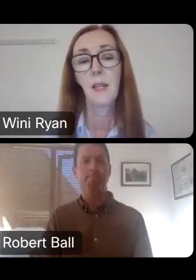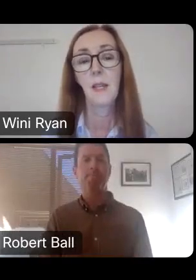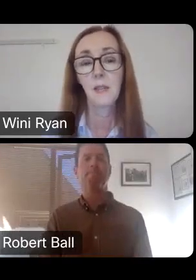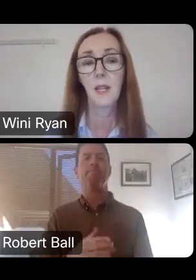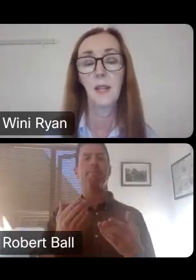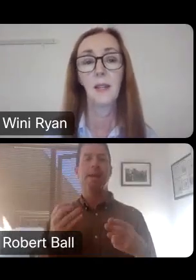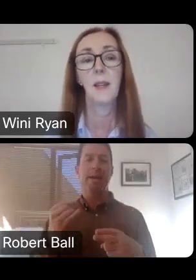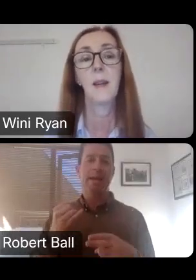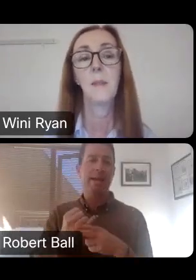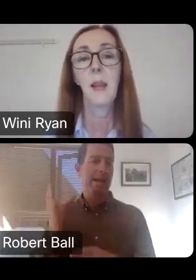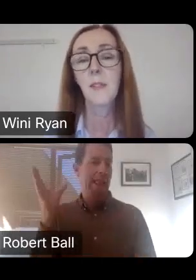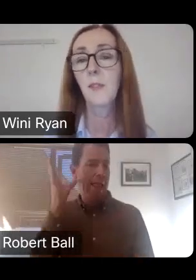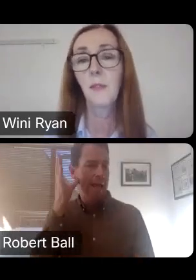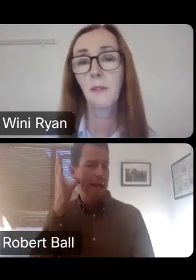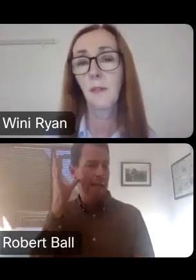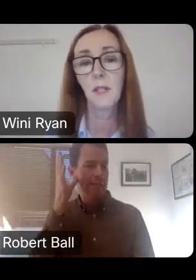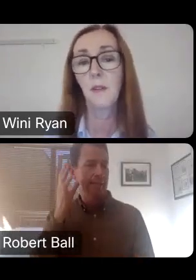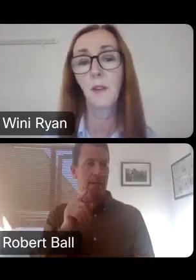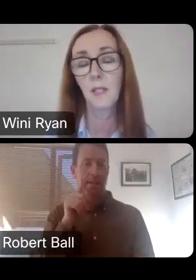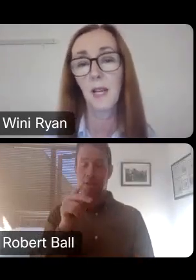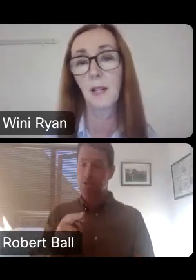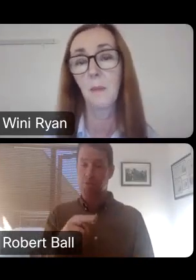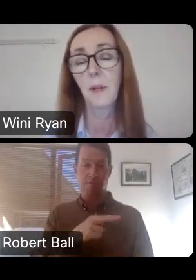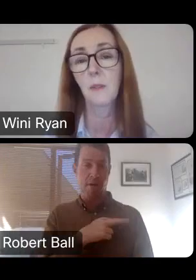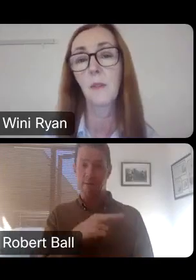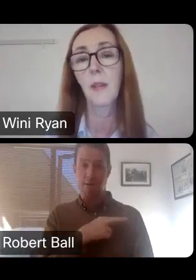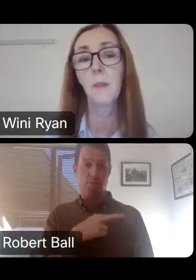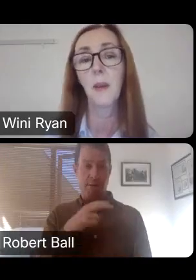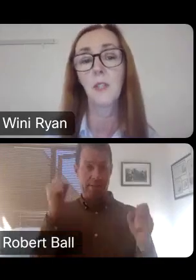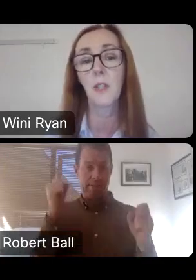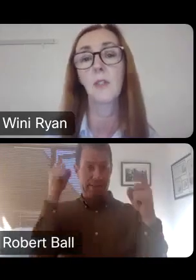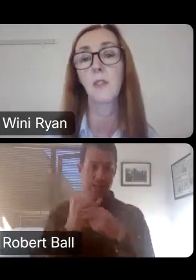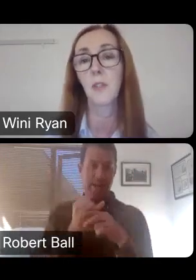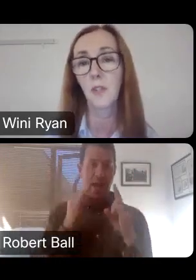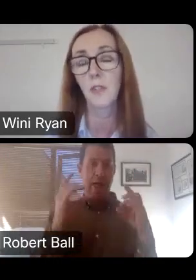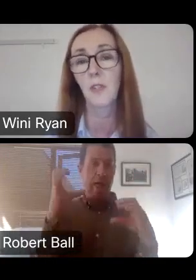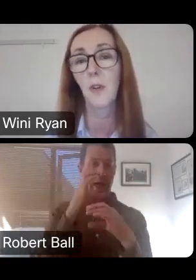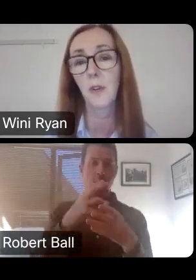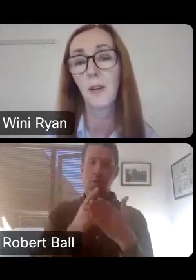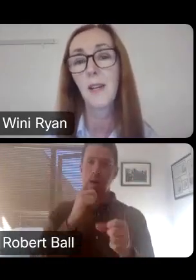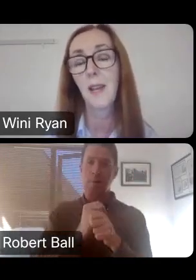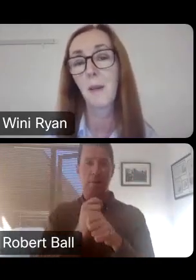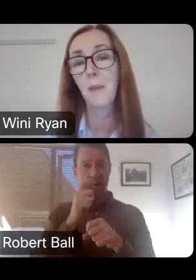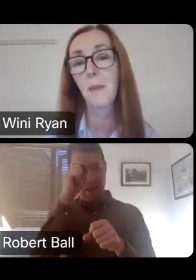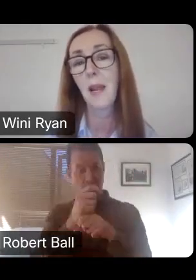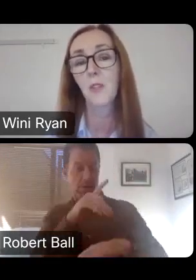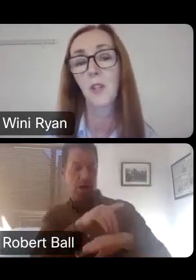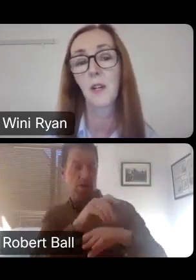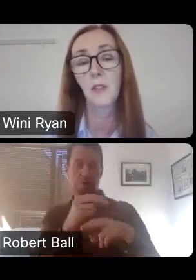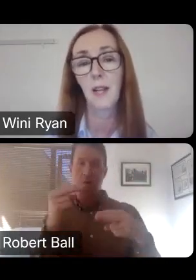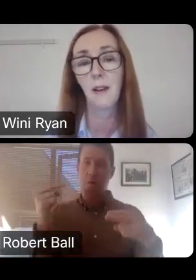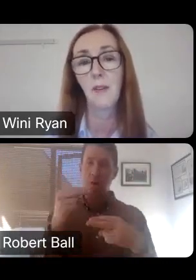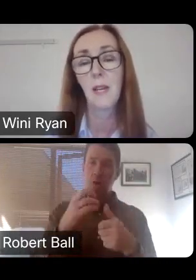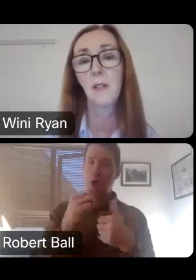In listening, and this is very, very difficult in healthcare, because when you think about doctors, nurses, other health and social